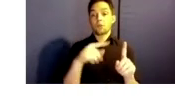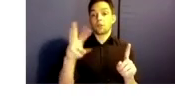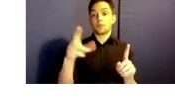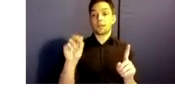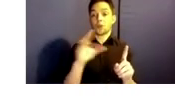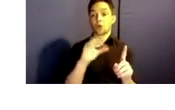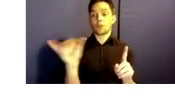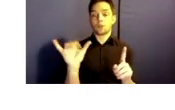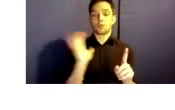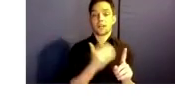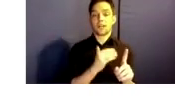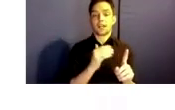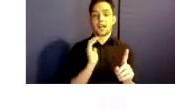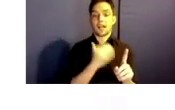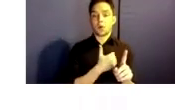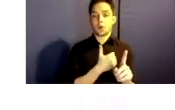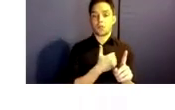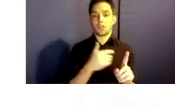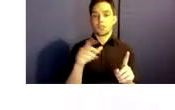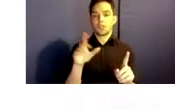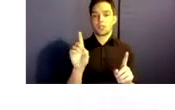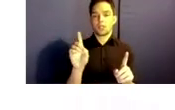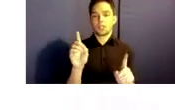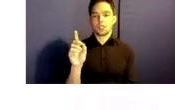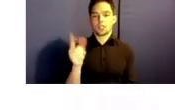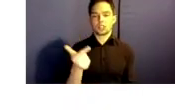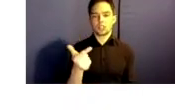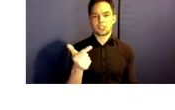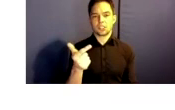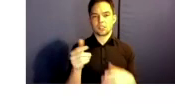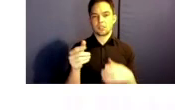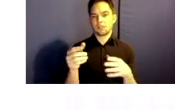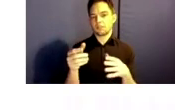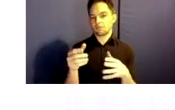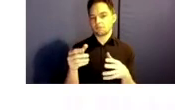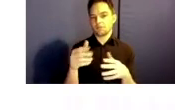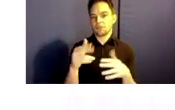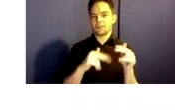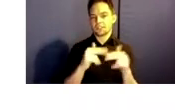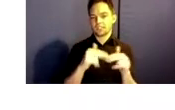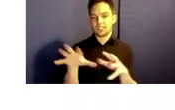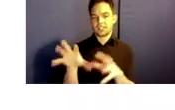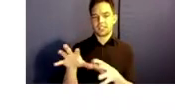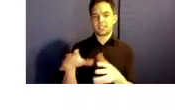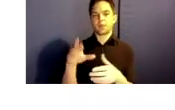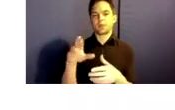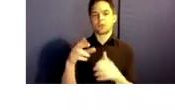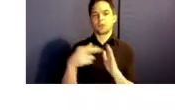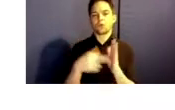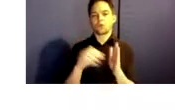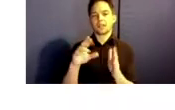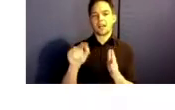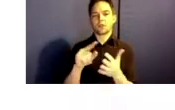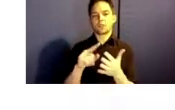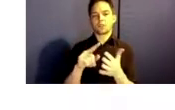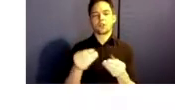our DG under COVAX facility is to have a rollout of the vaccine campaigns in